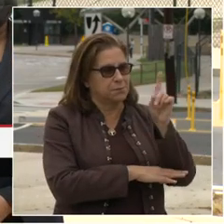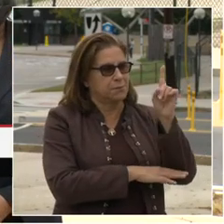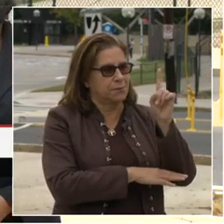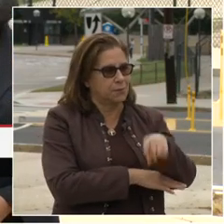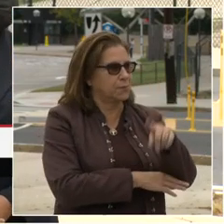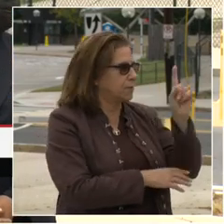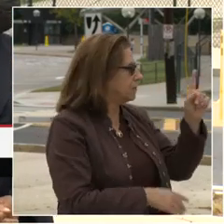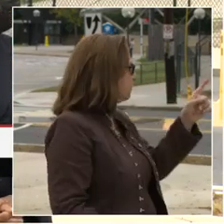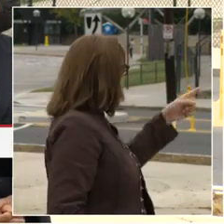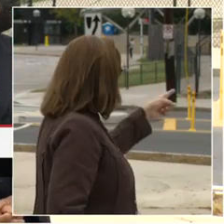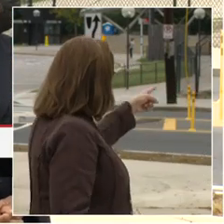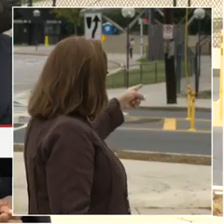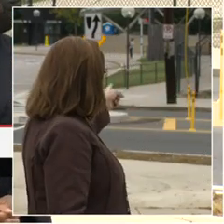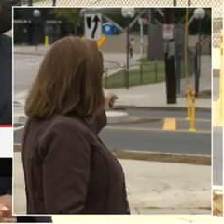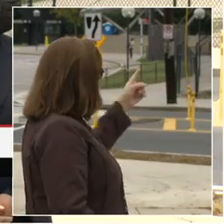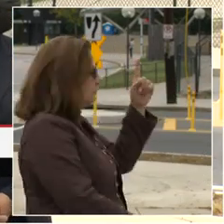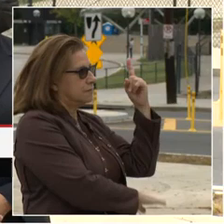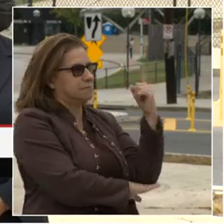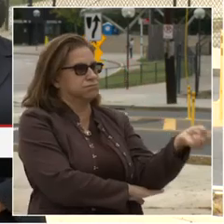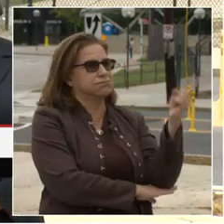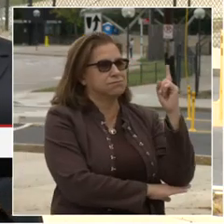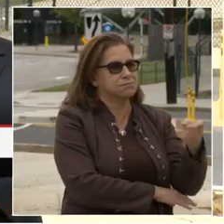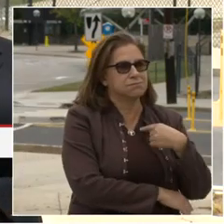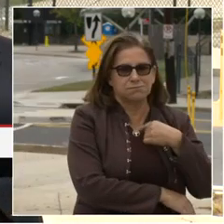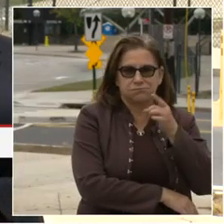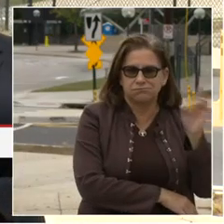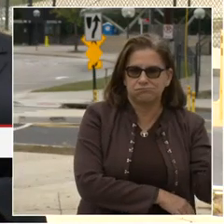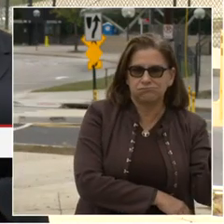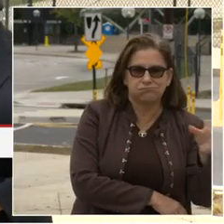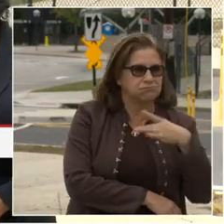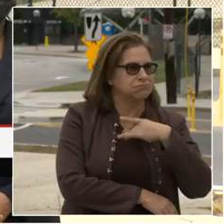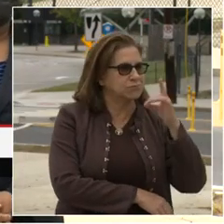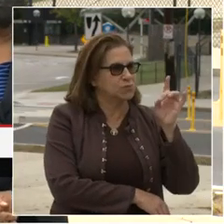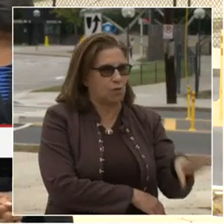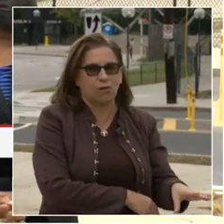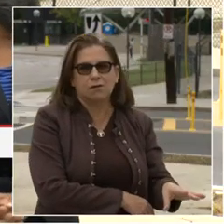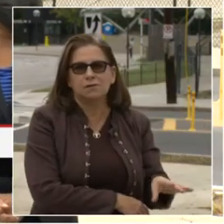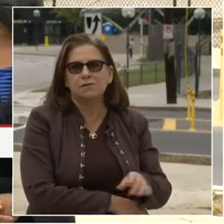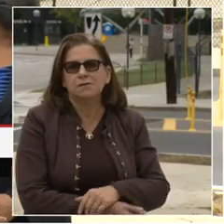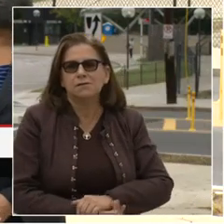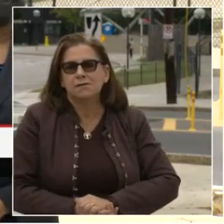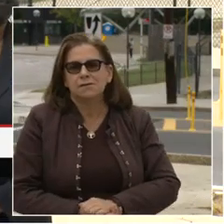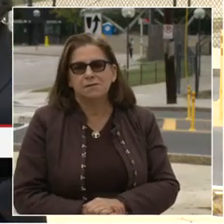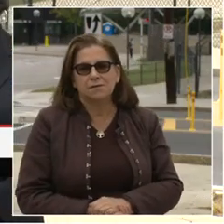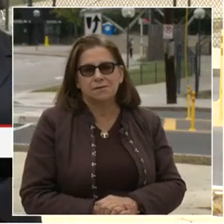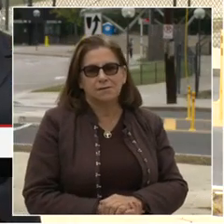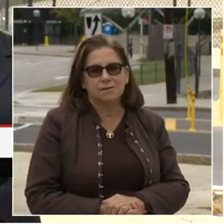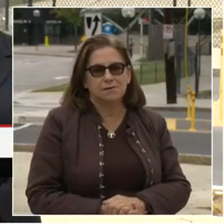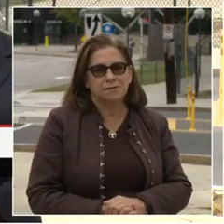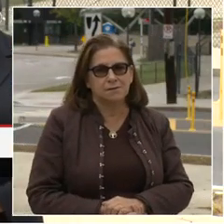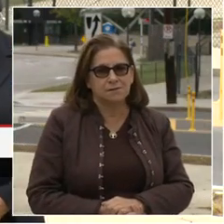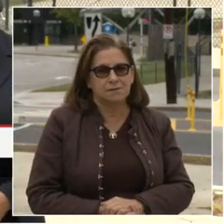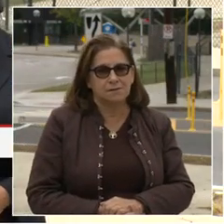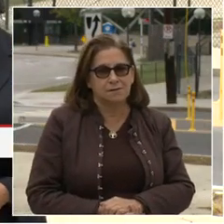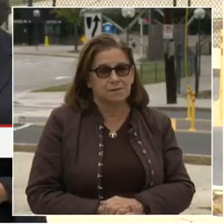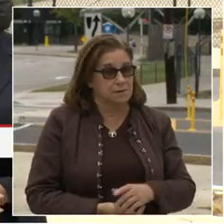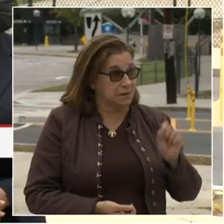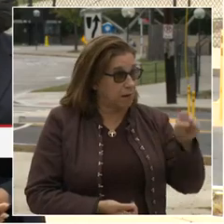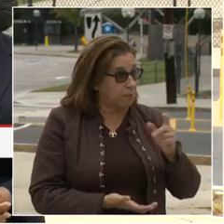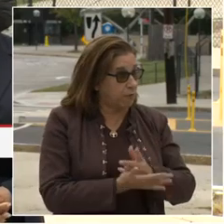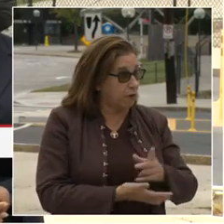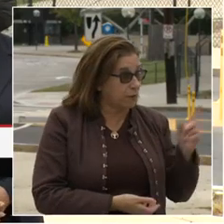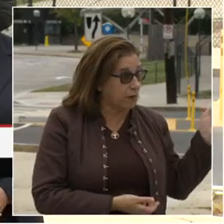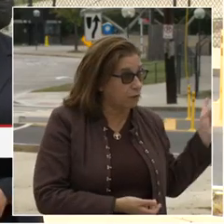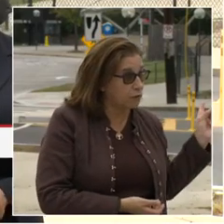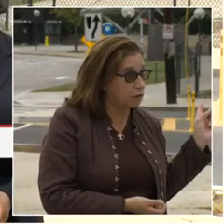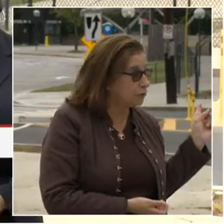Saturday and Sunday for the event, it takes a ton of cars off the street that are blocking residents. I'm just